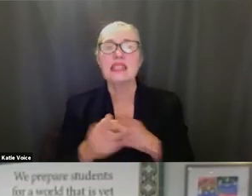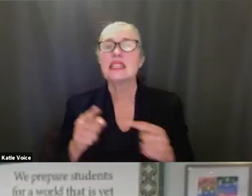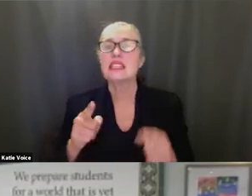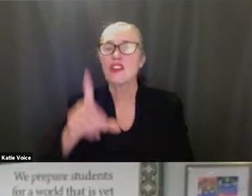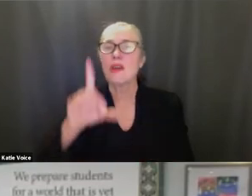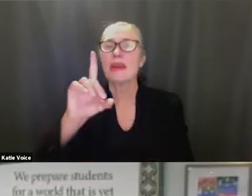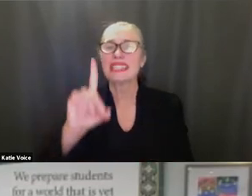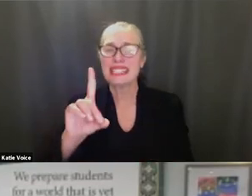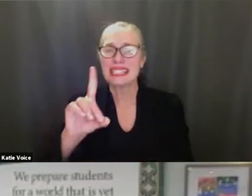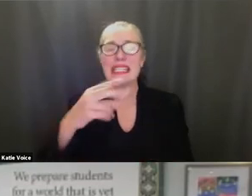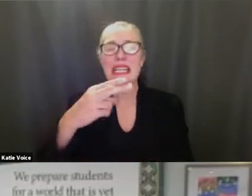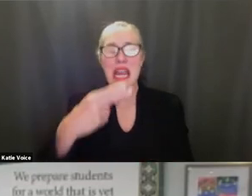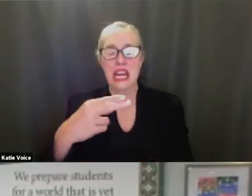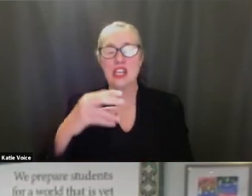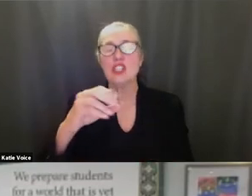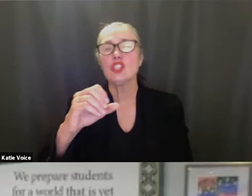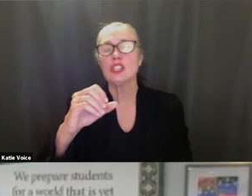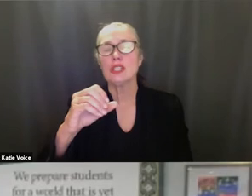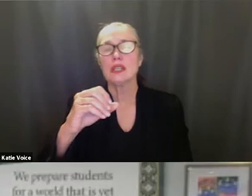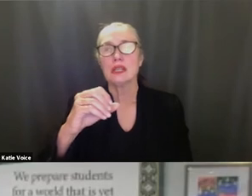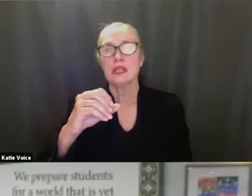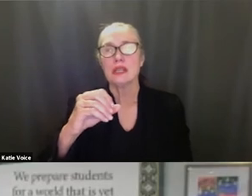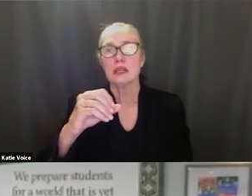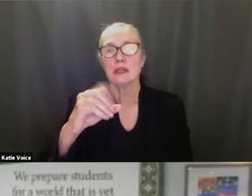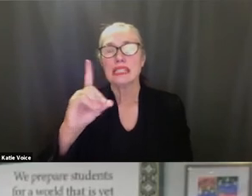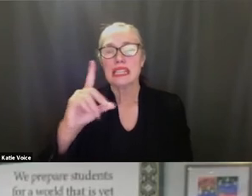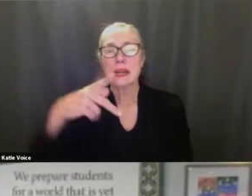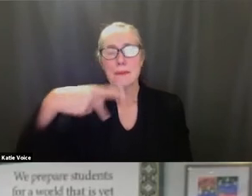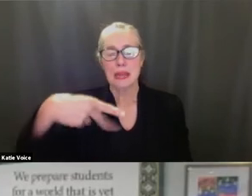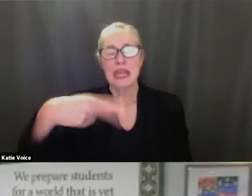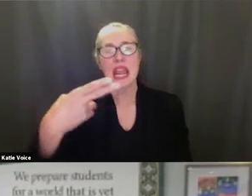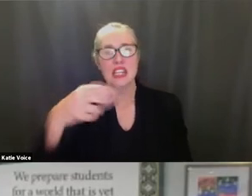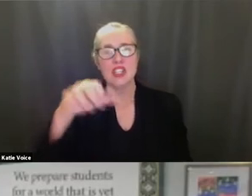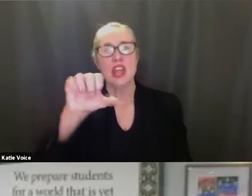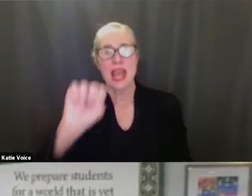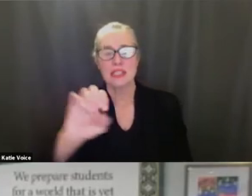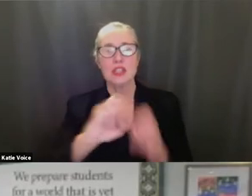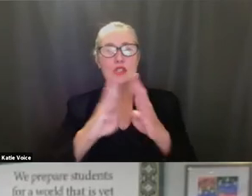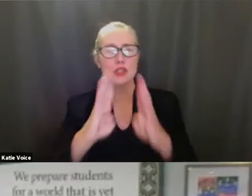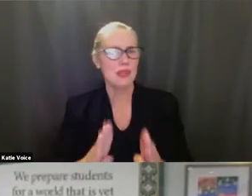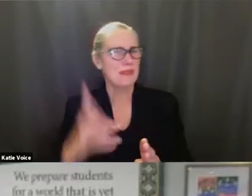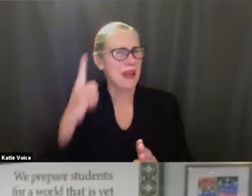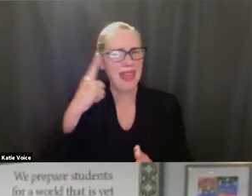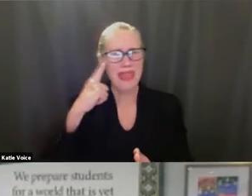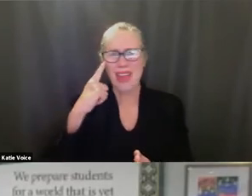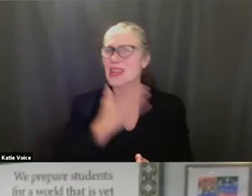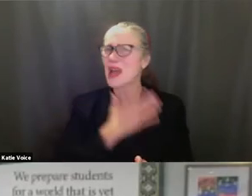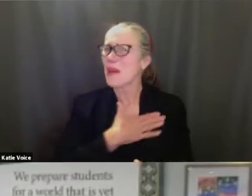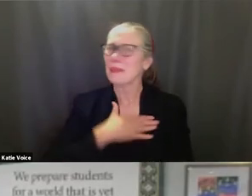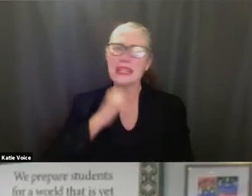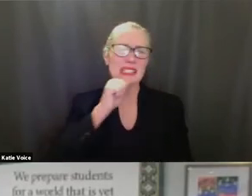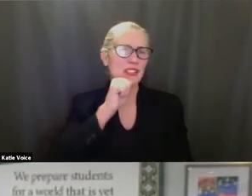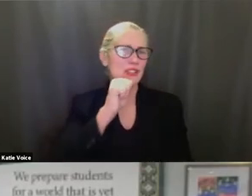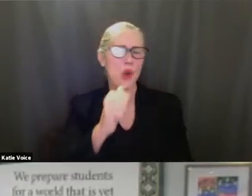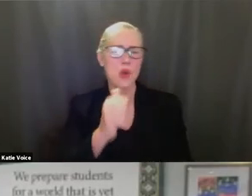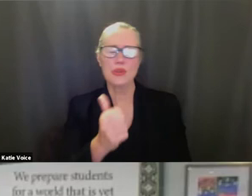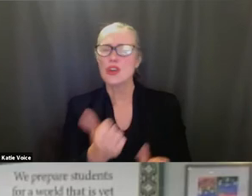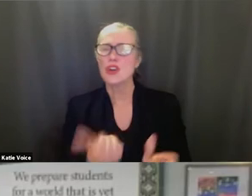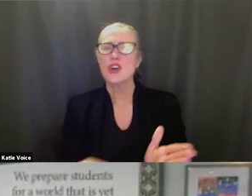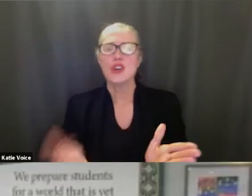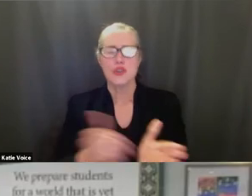student my thoughts are please do not renew the sro contract